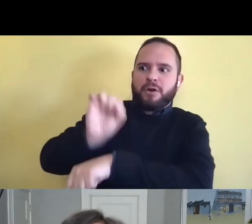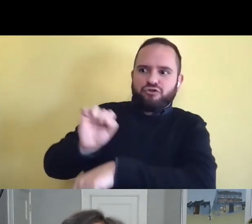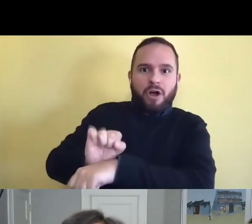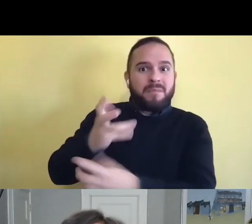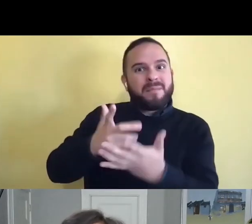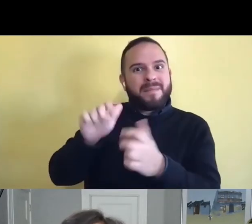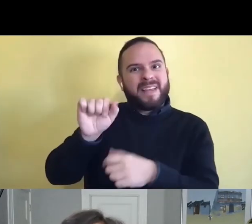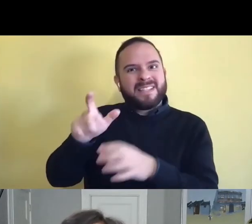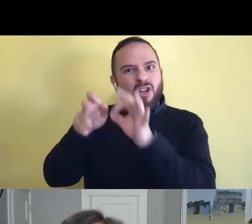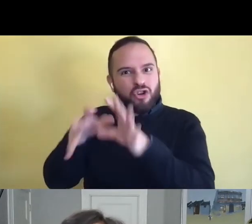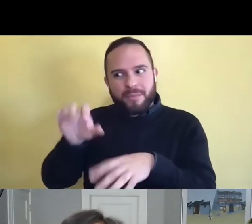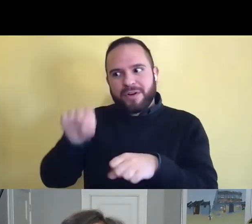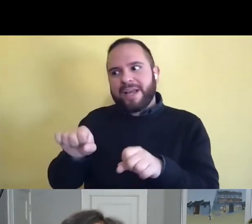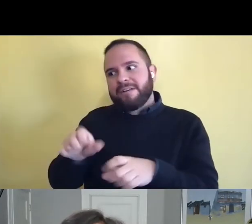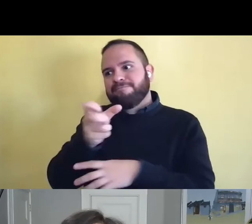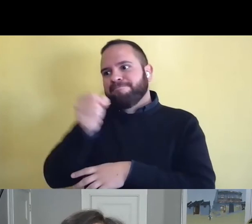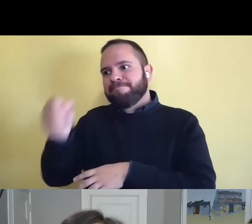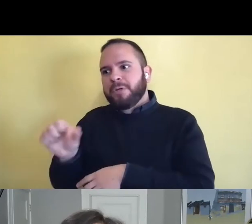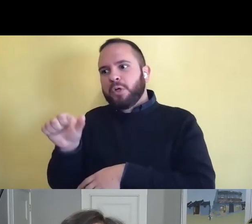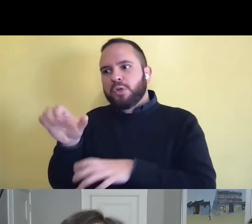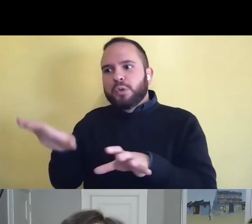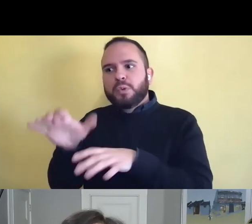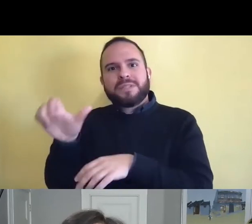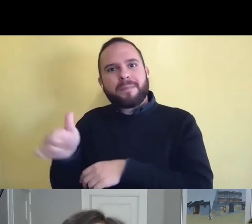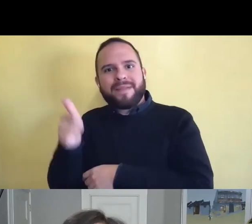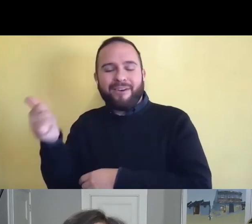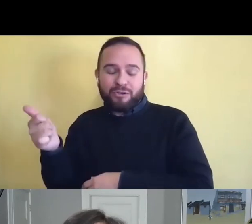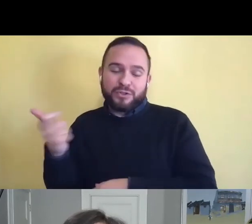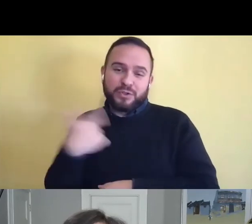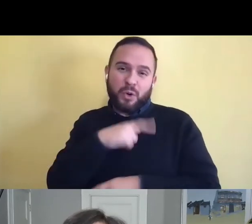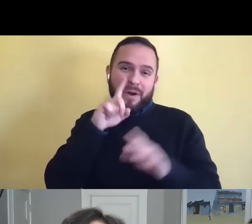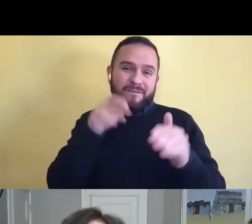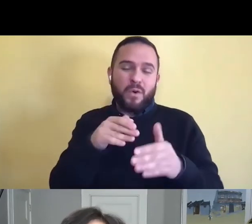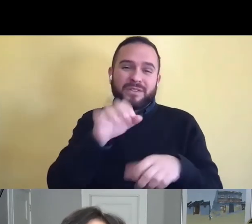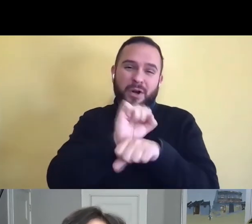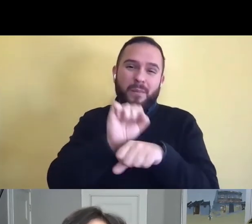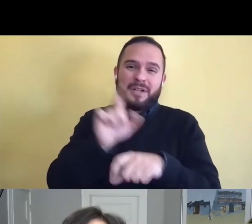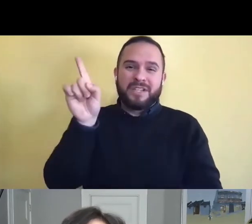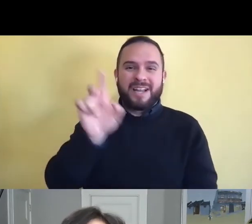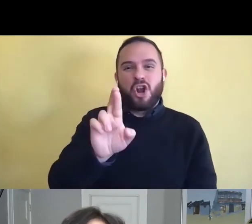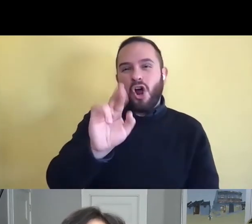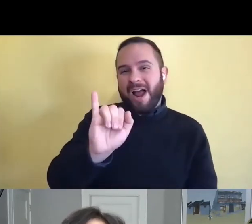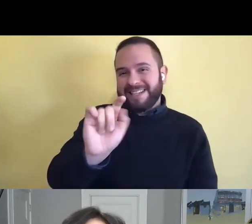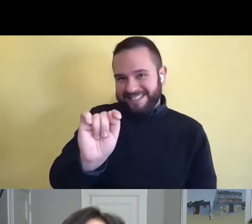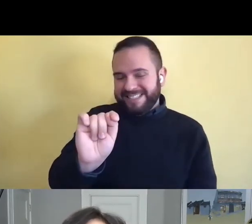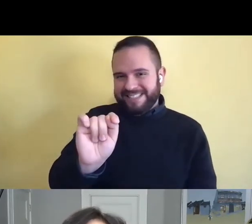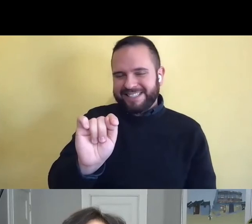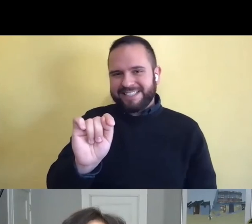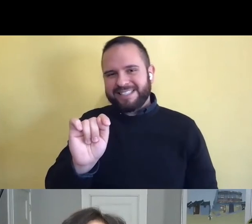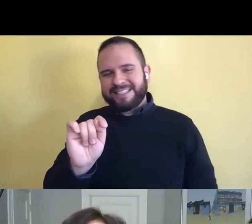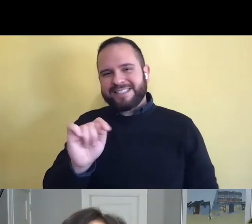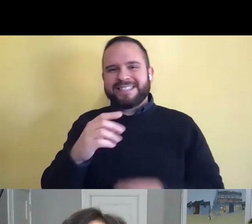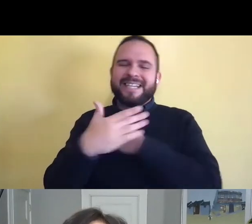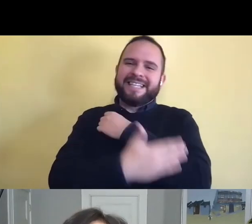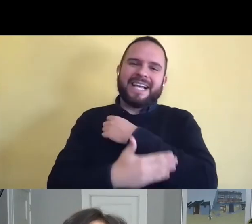in which we're looking at that is a project at RIT, the National Technical Institute for the